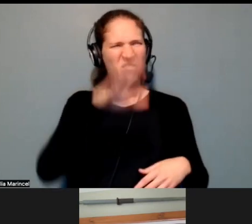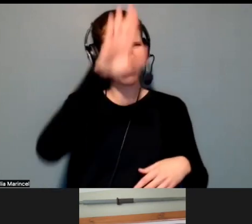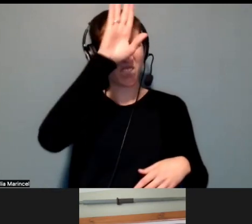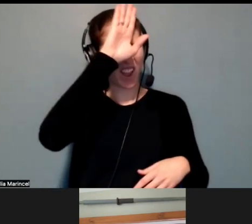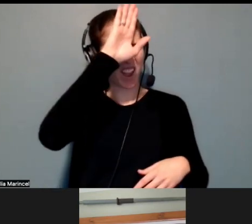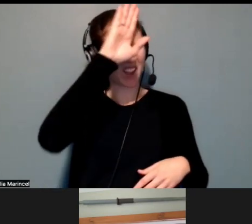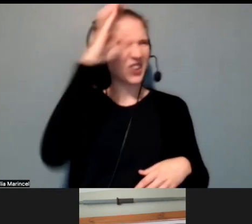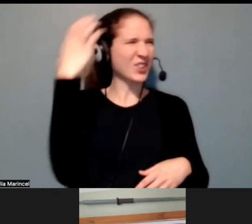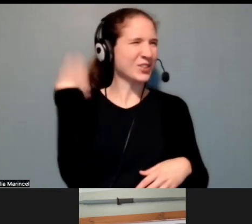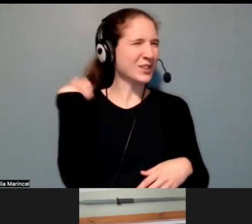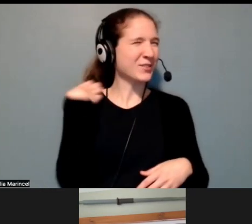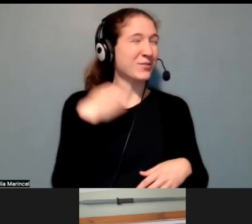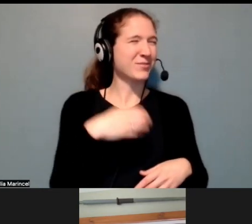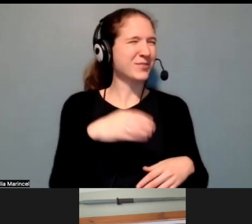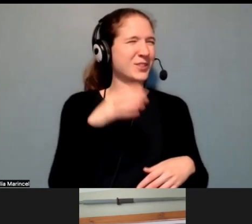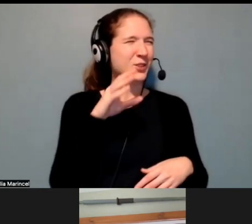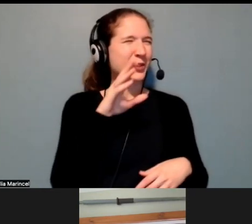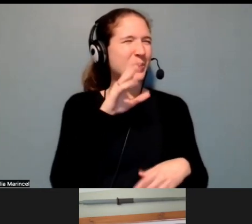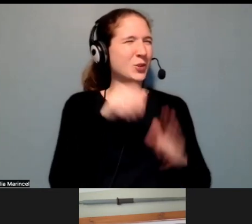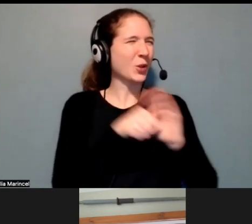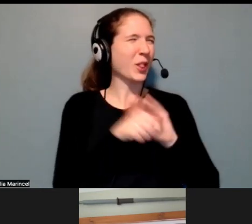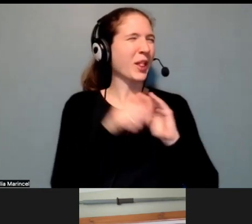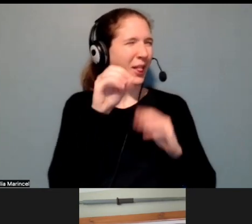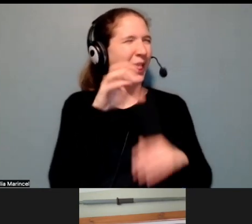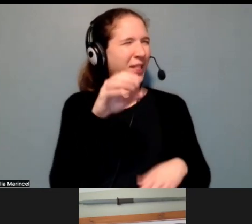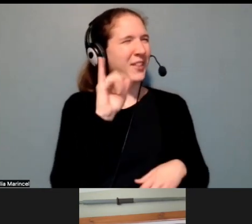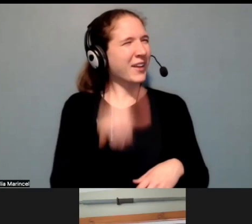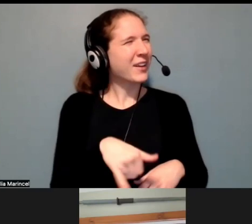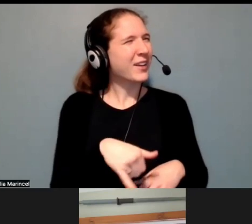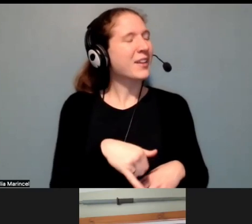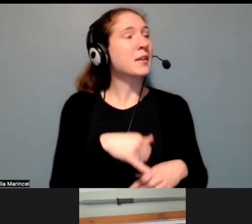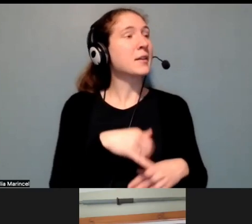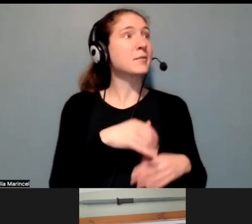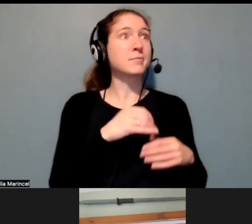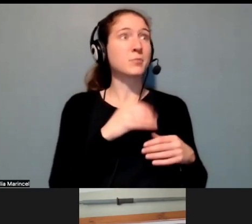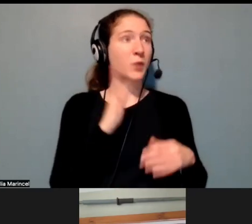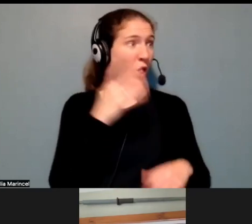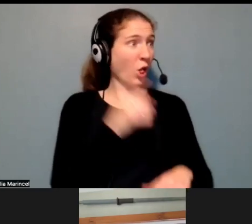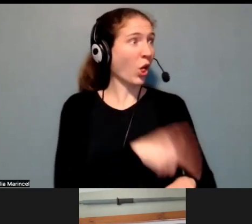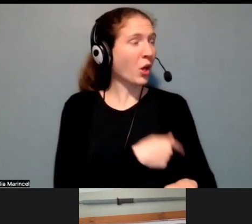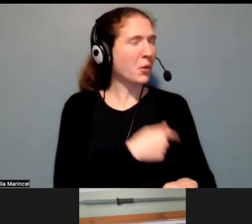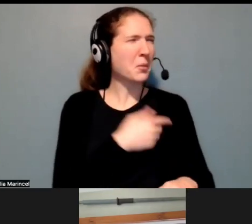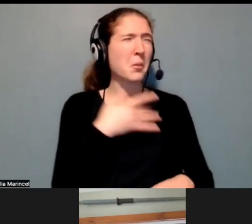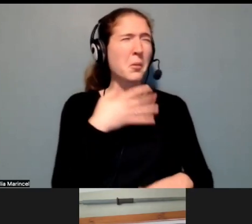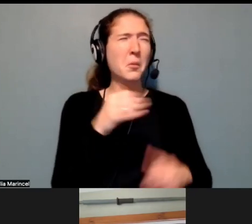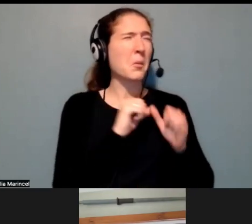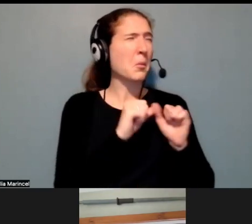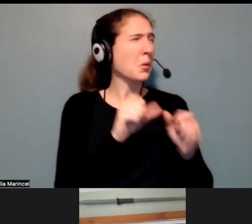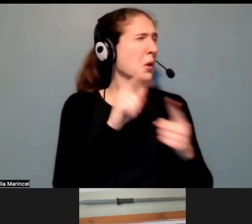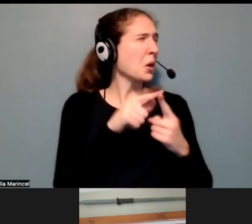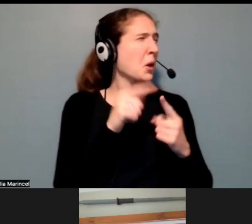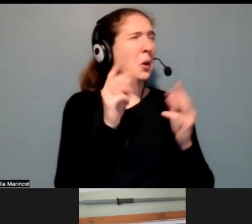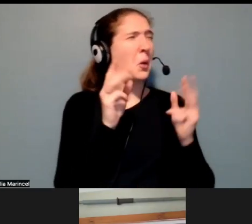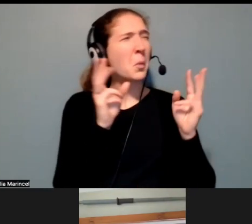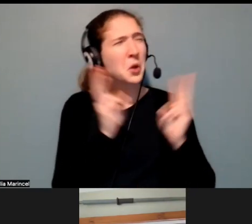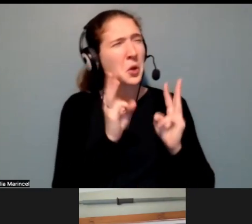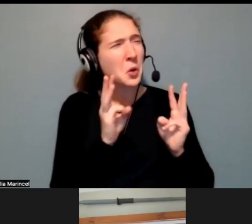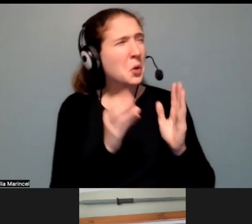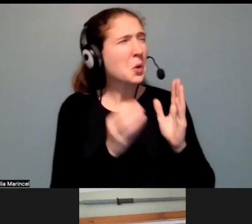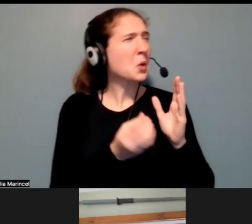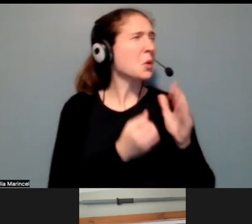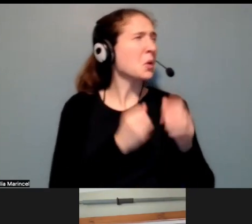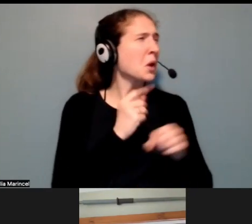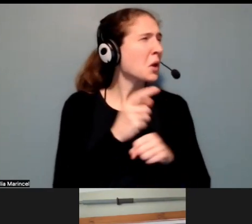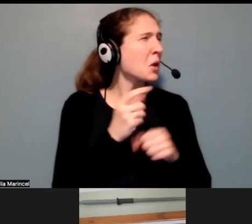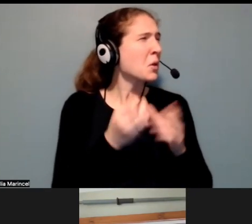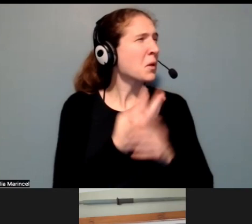long project to illustrate. So that will be what I'm doing mostly for the next, I don't know, winter into the spring. I actually was Yeah. going